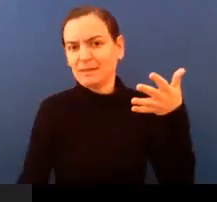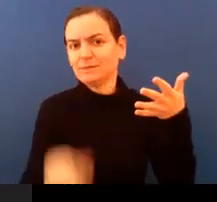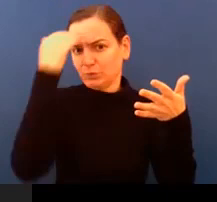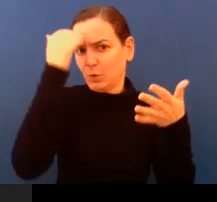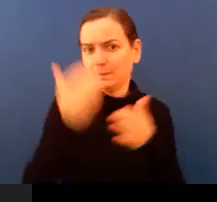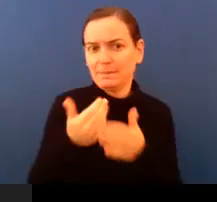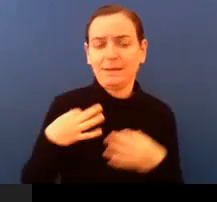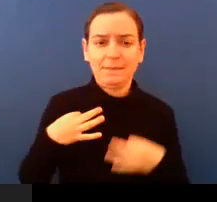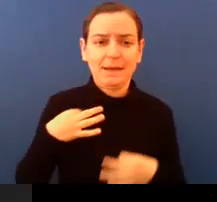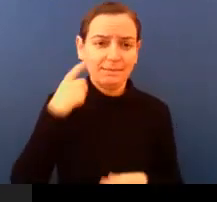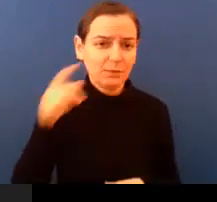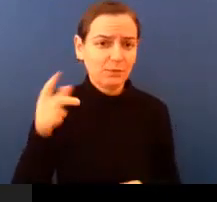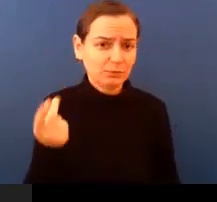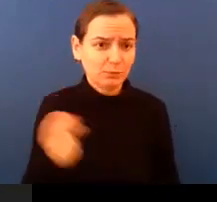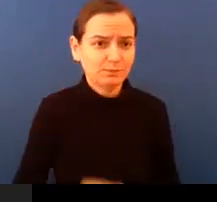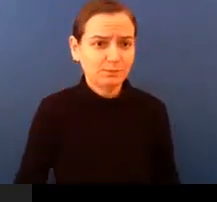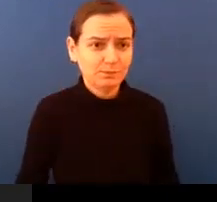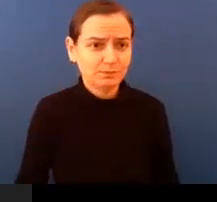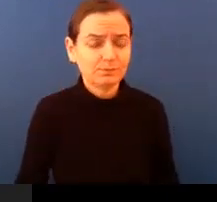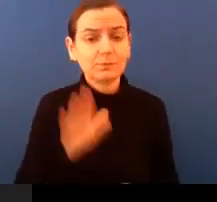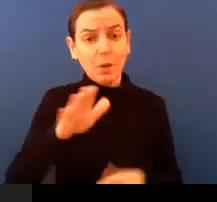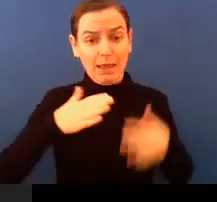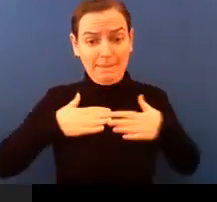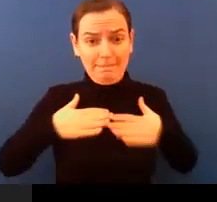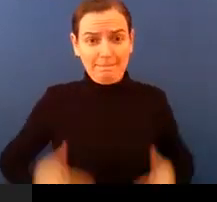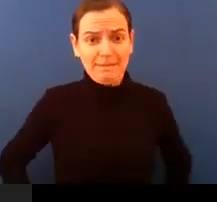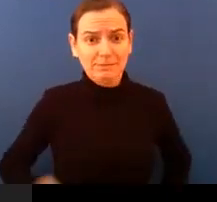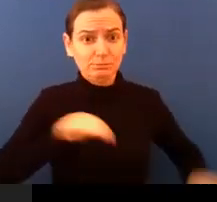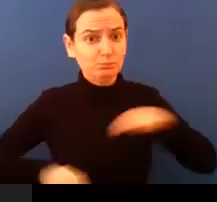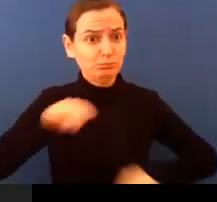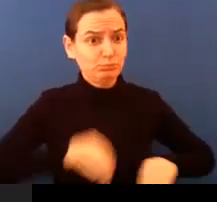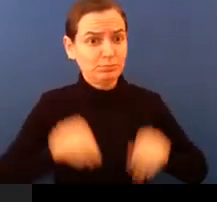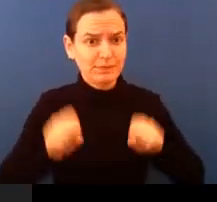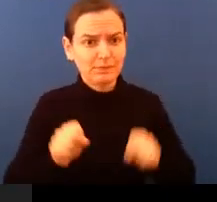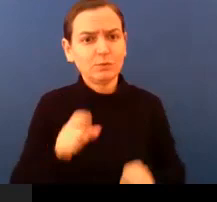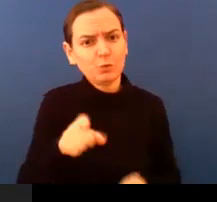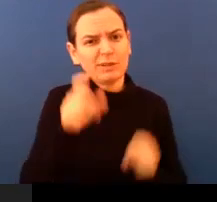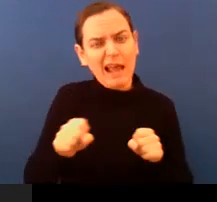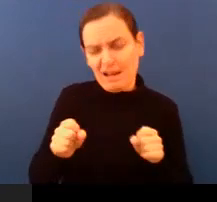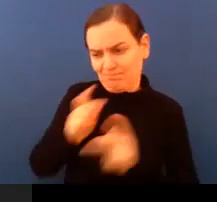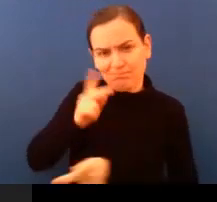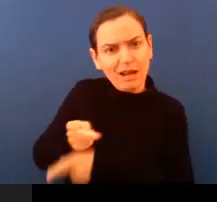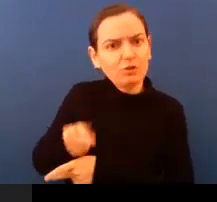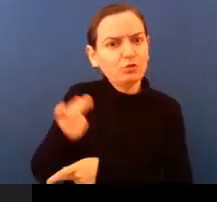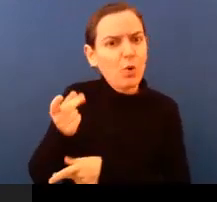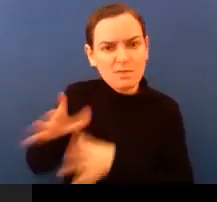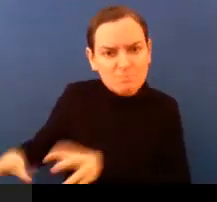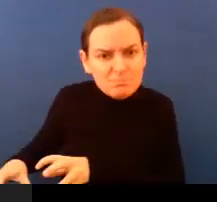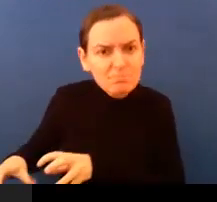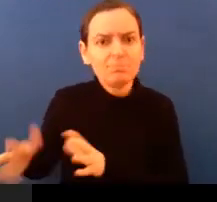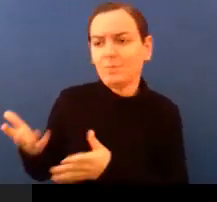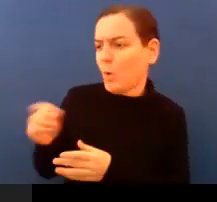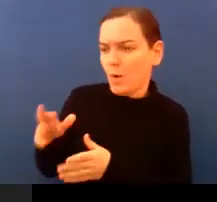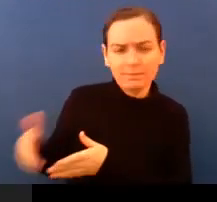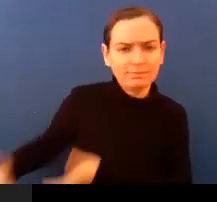Physical abilities need to be looked into as well. You need the strength to manage a dog,